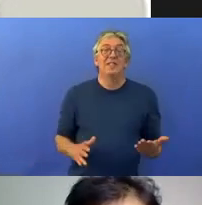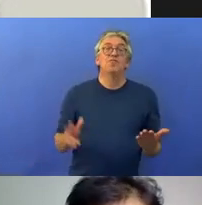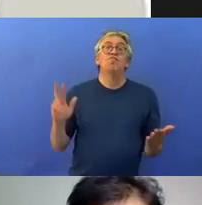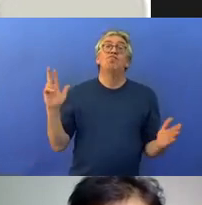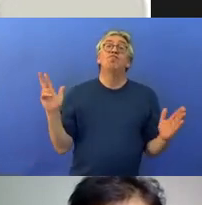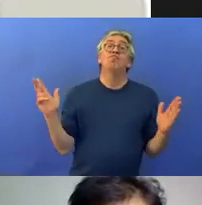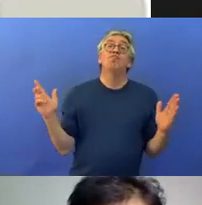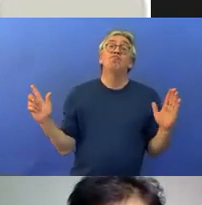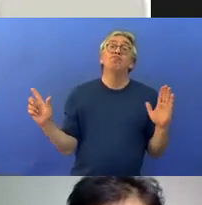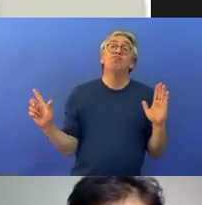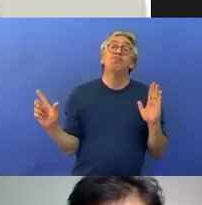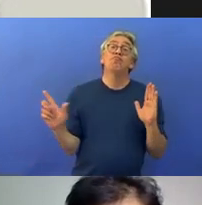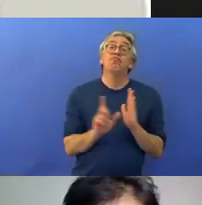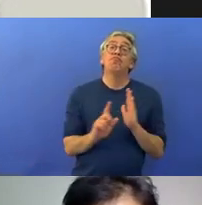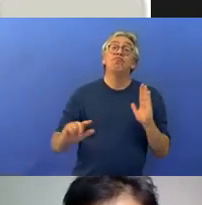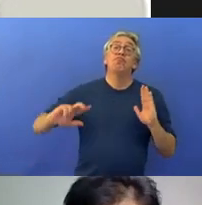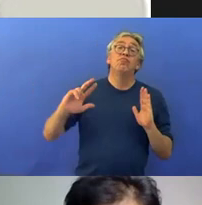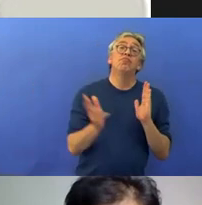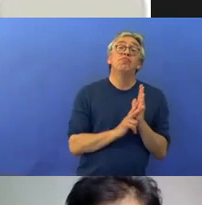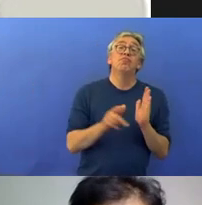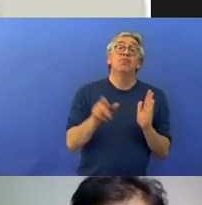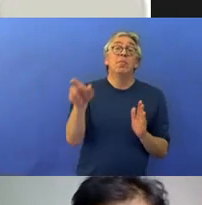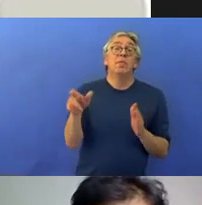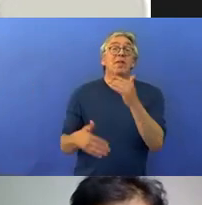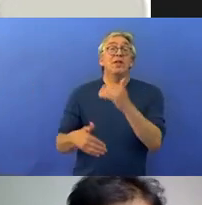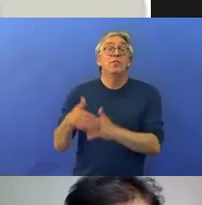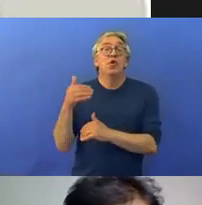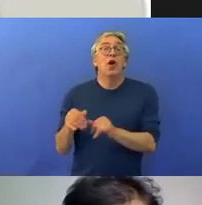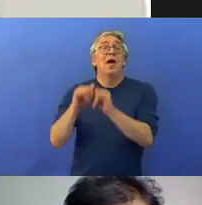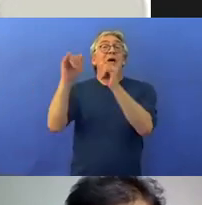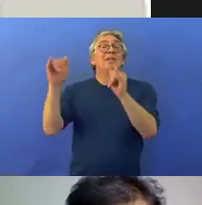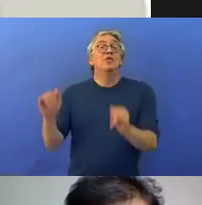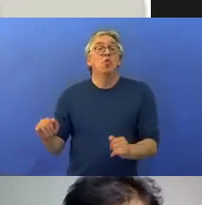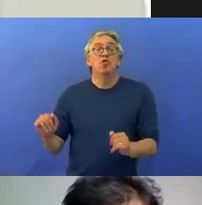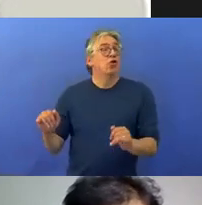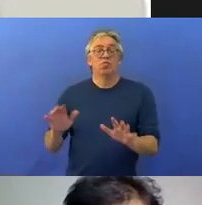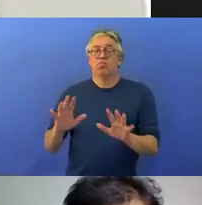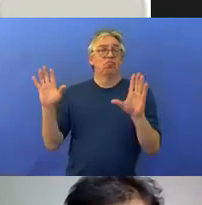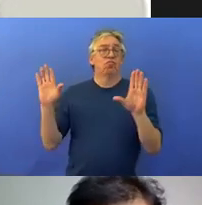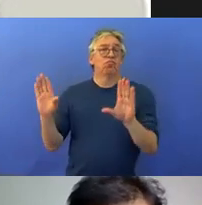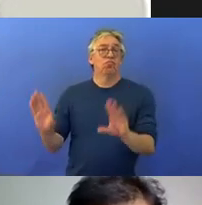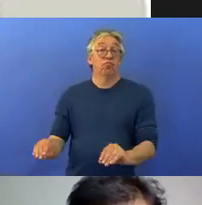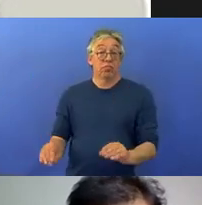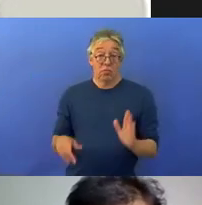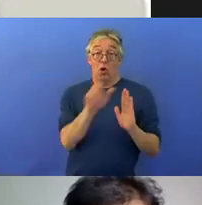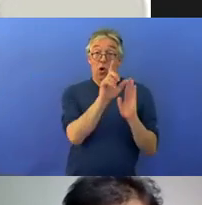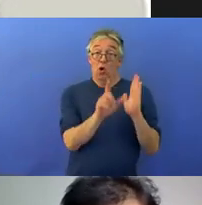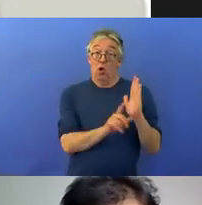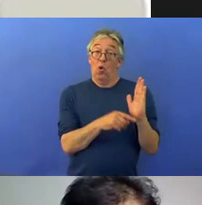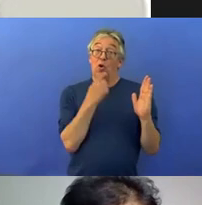disinstitutionalizations of persons with disabilities. This law includes the